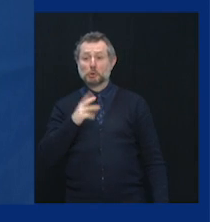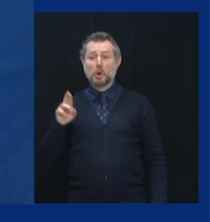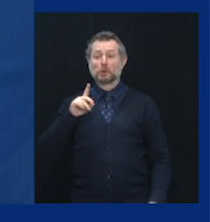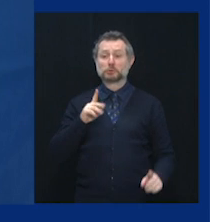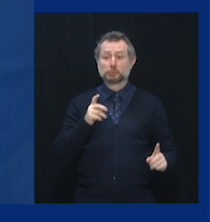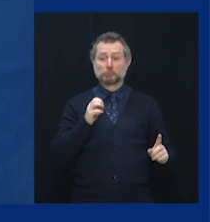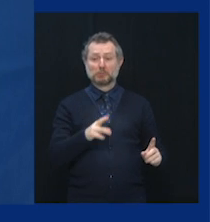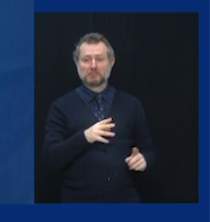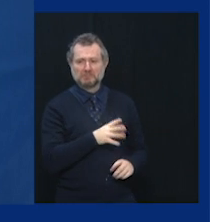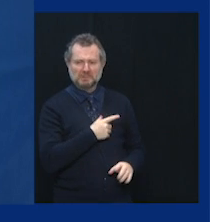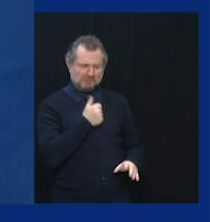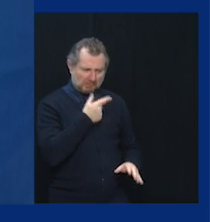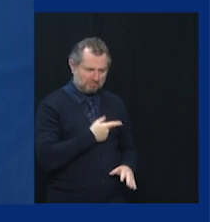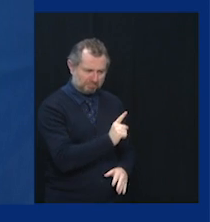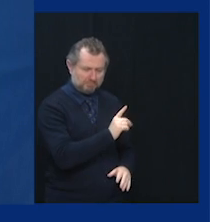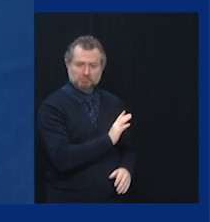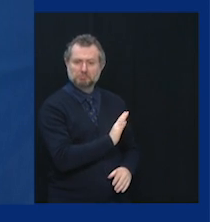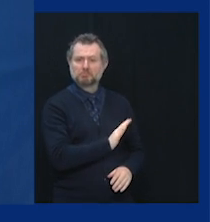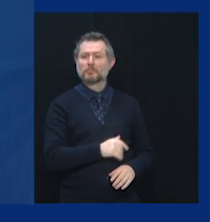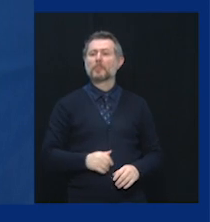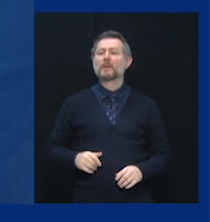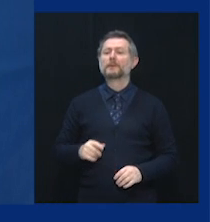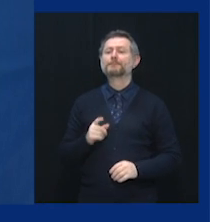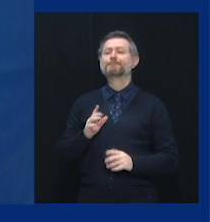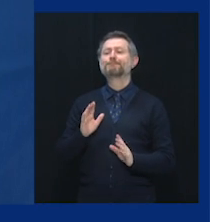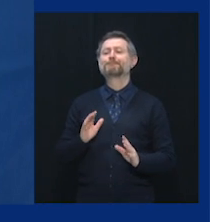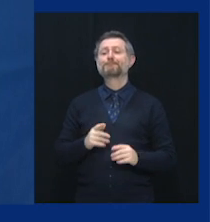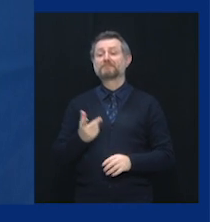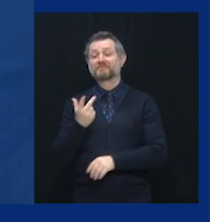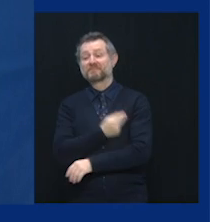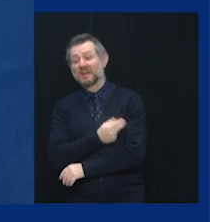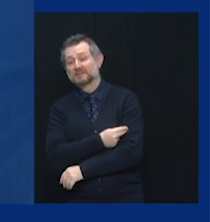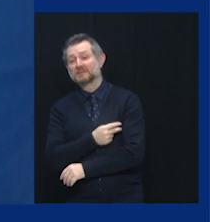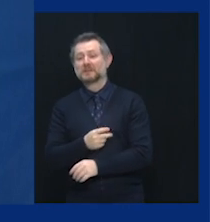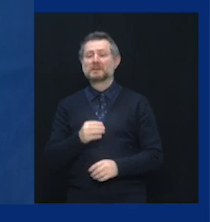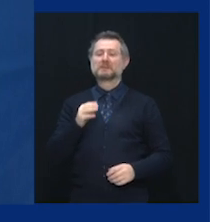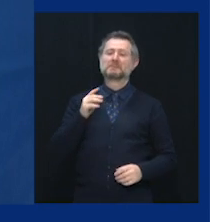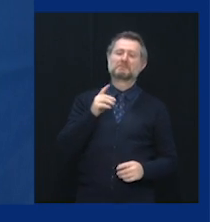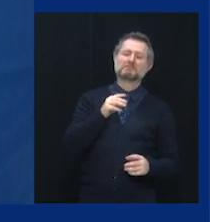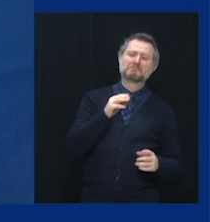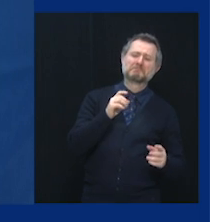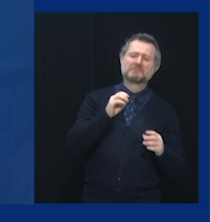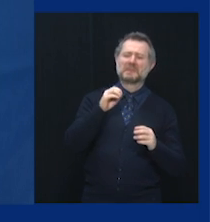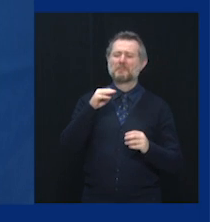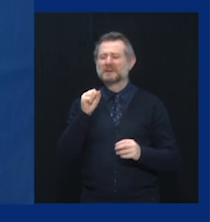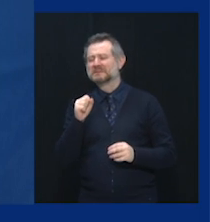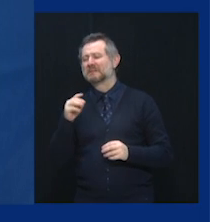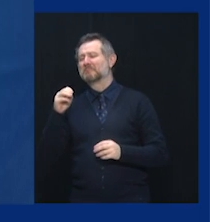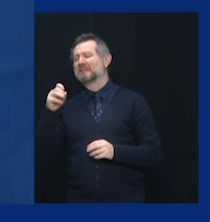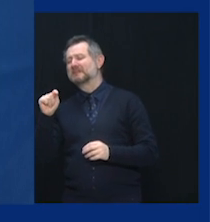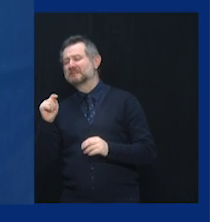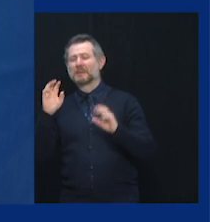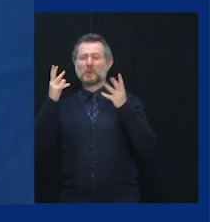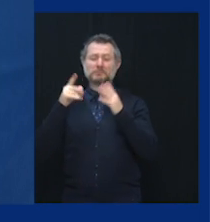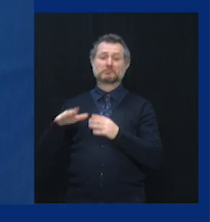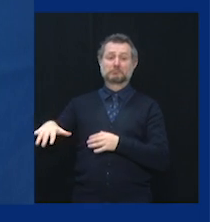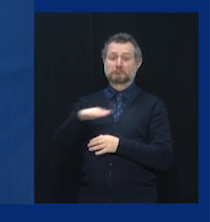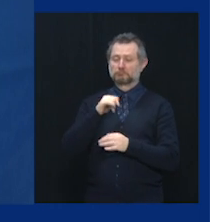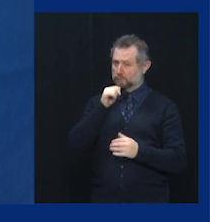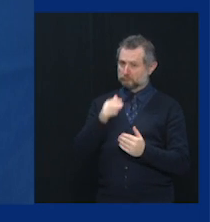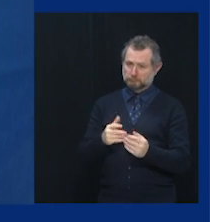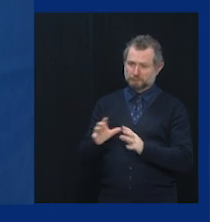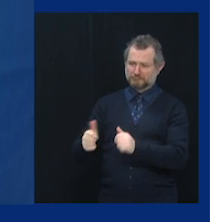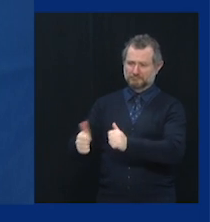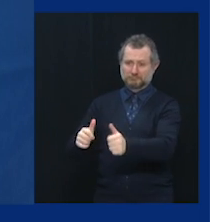And EMS workers, EMT workers administer a vaccine in the normal course of business. So essential